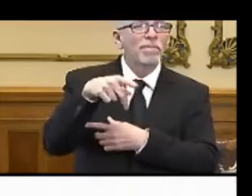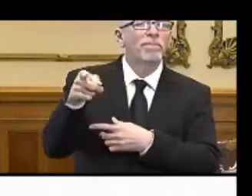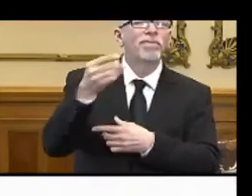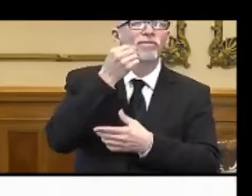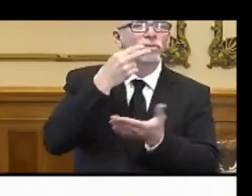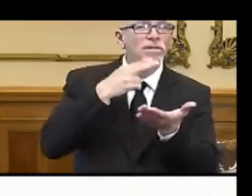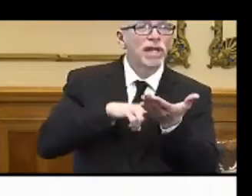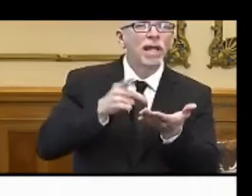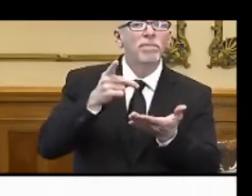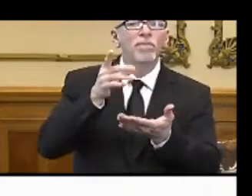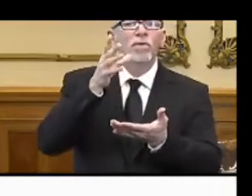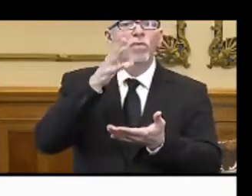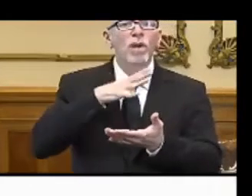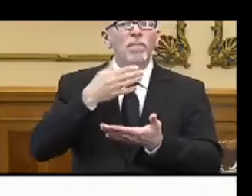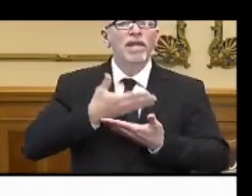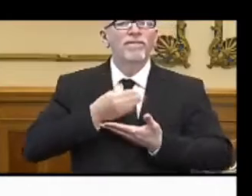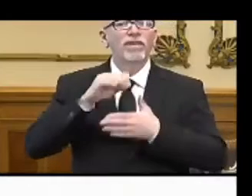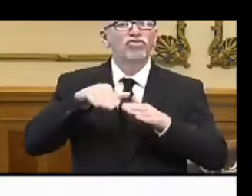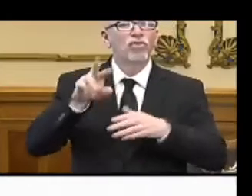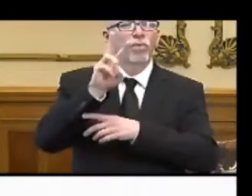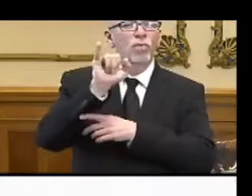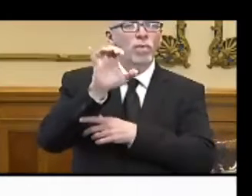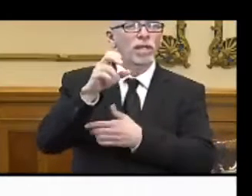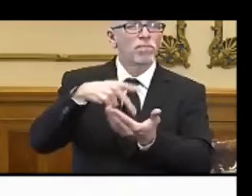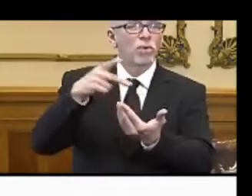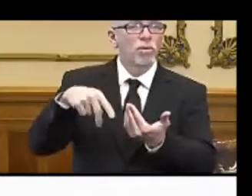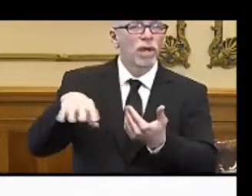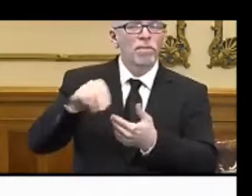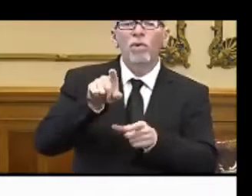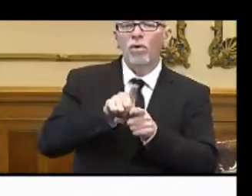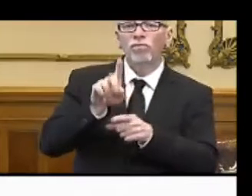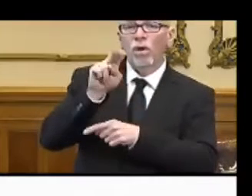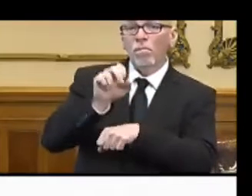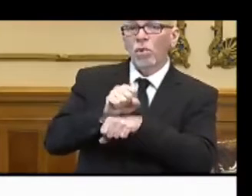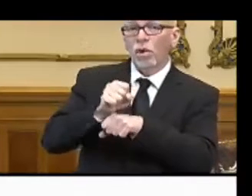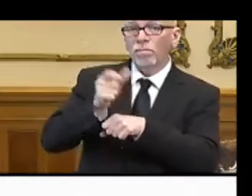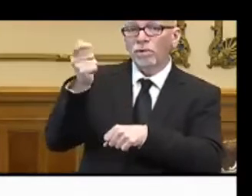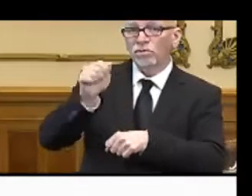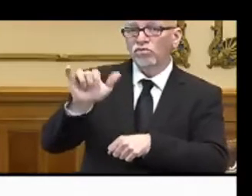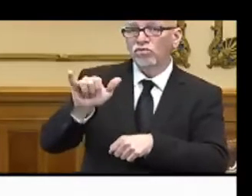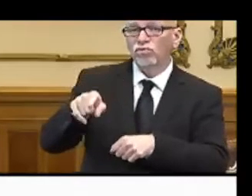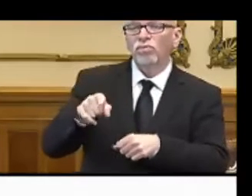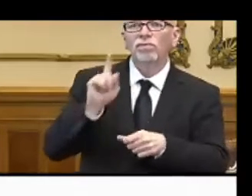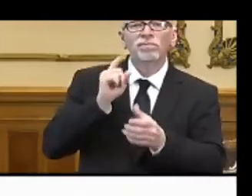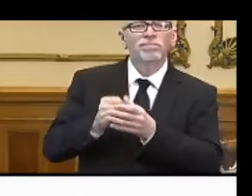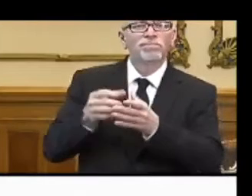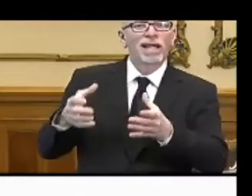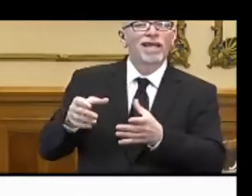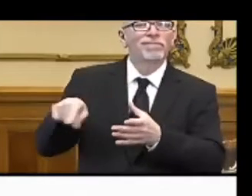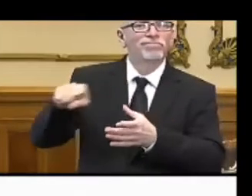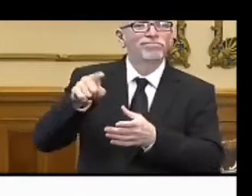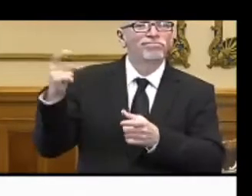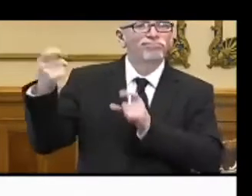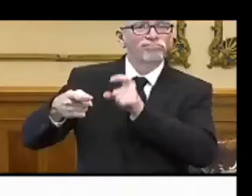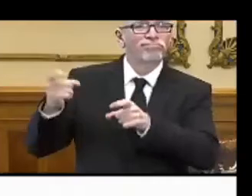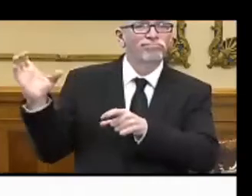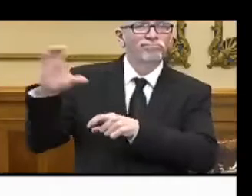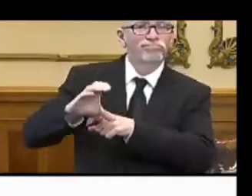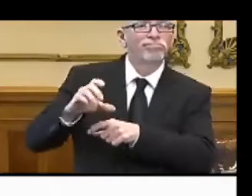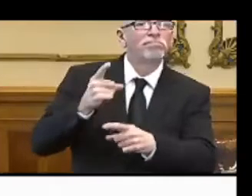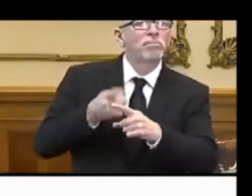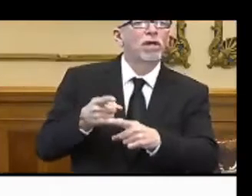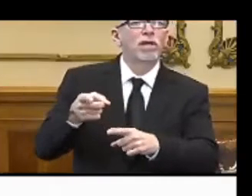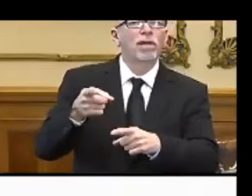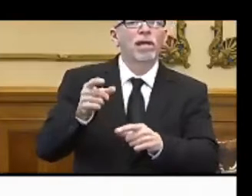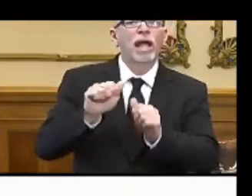women and infant and children programs. There was also unemployment insurance, expanding not only those contributions, but then also